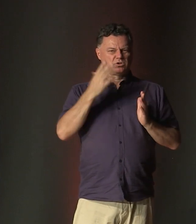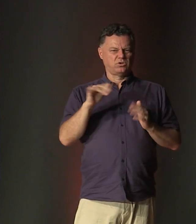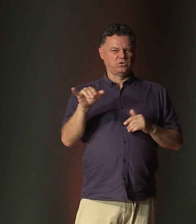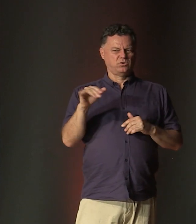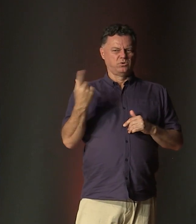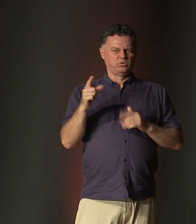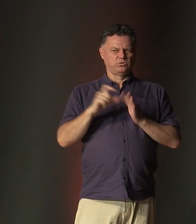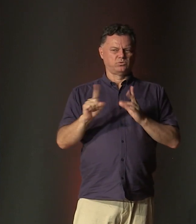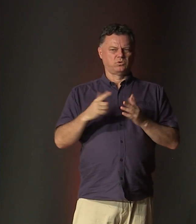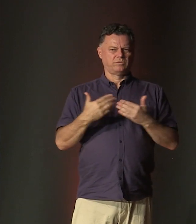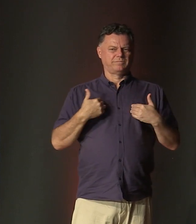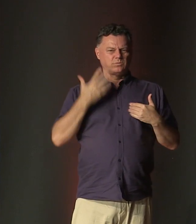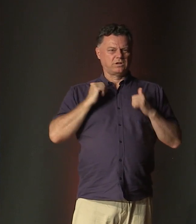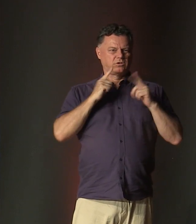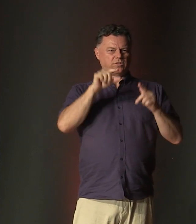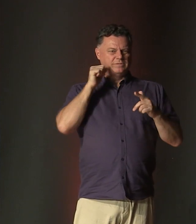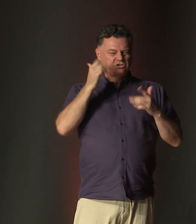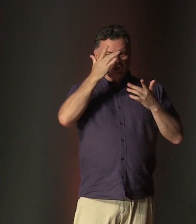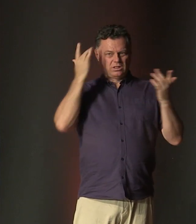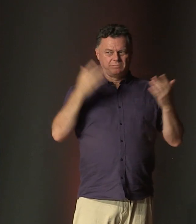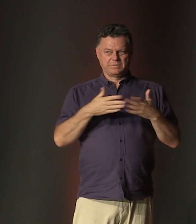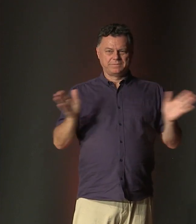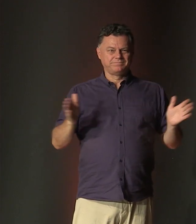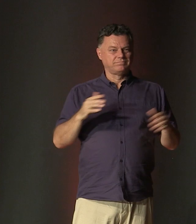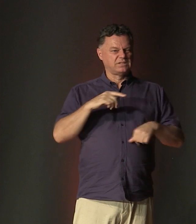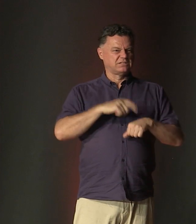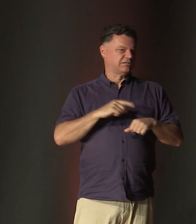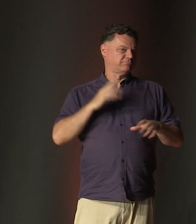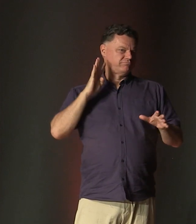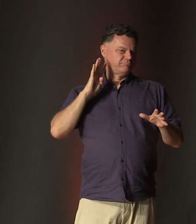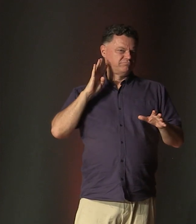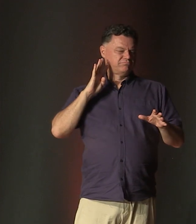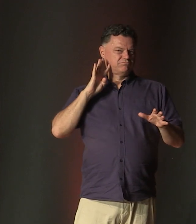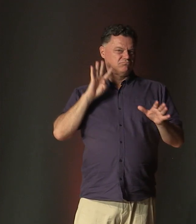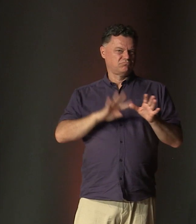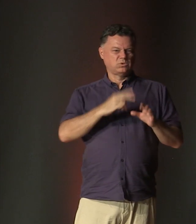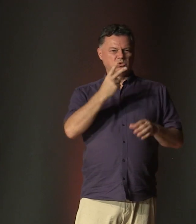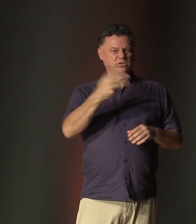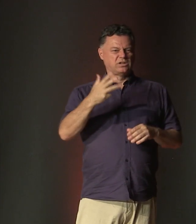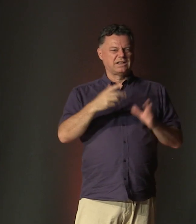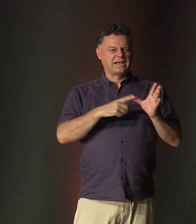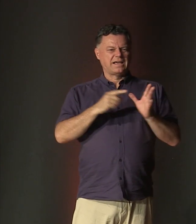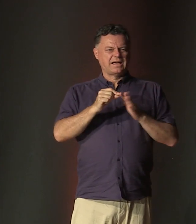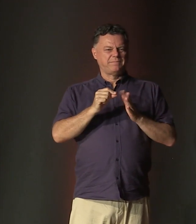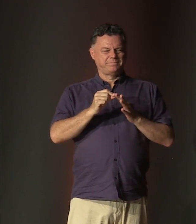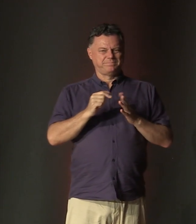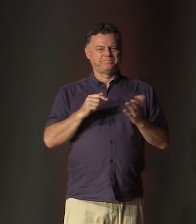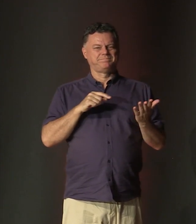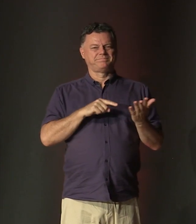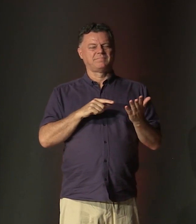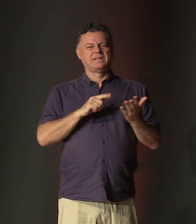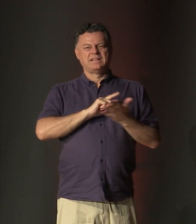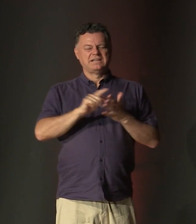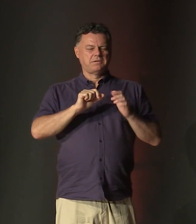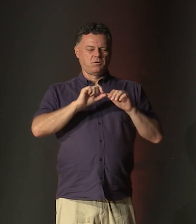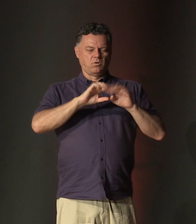up to no good. You might remember back in 2019, an app went viral